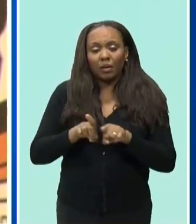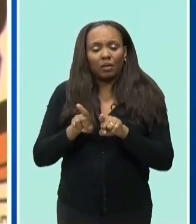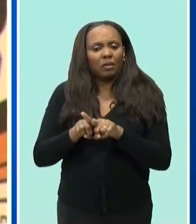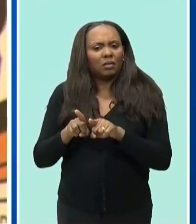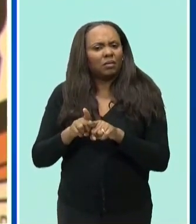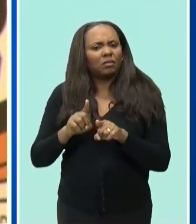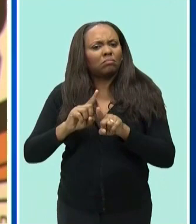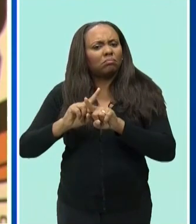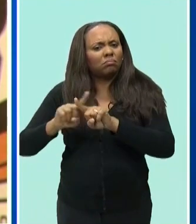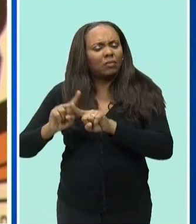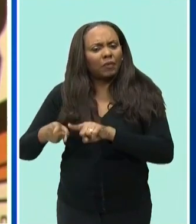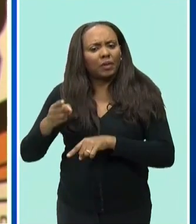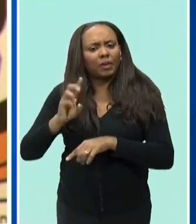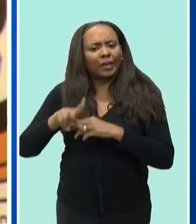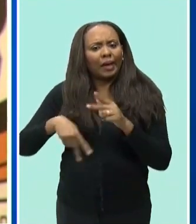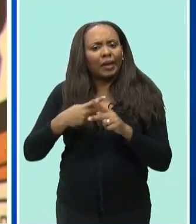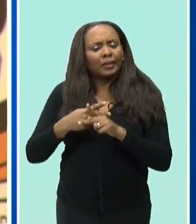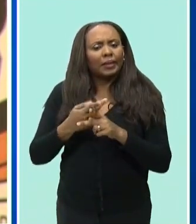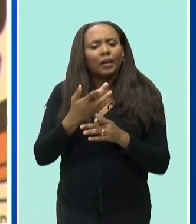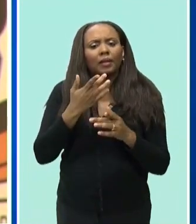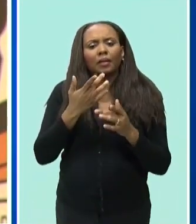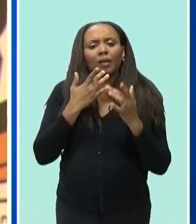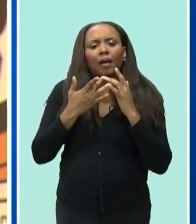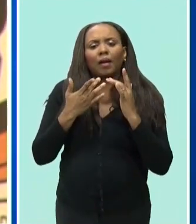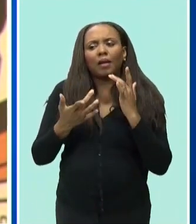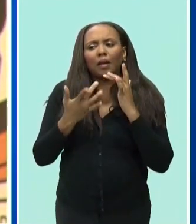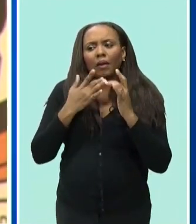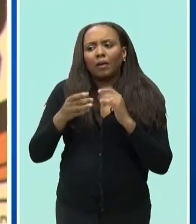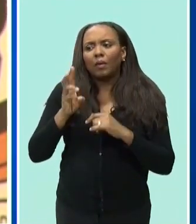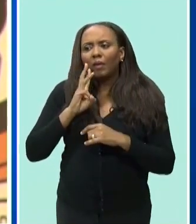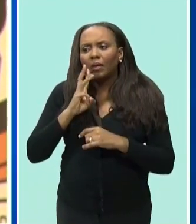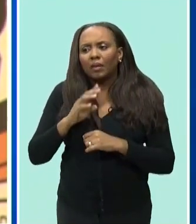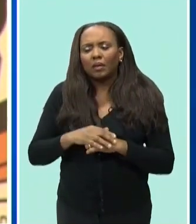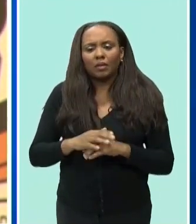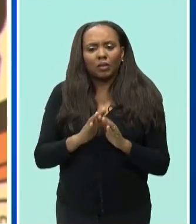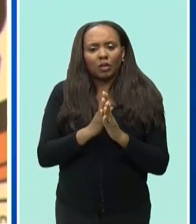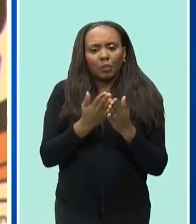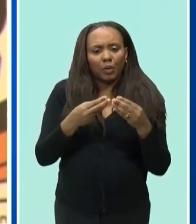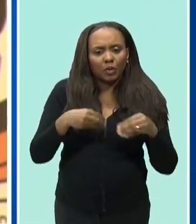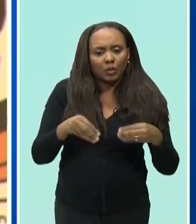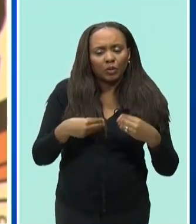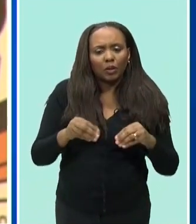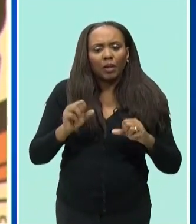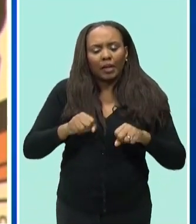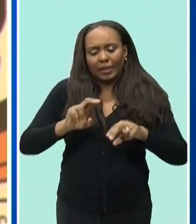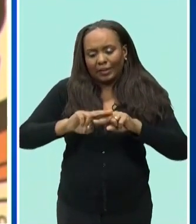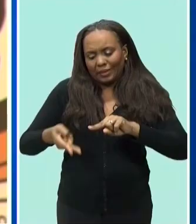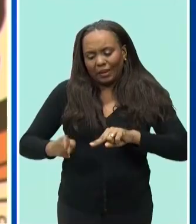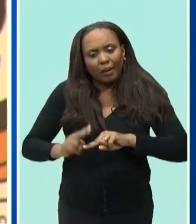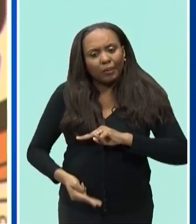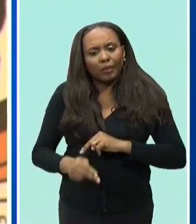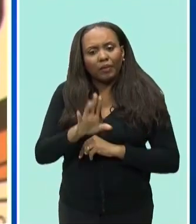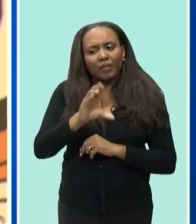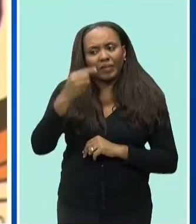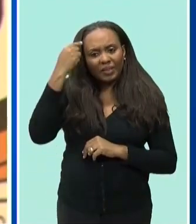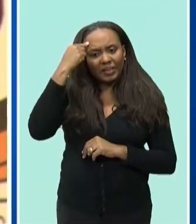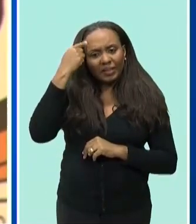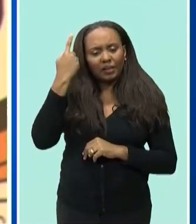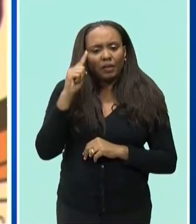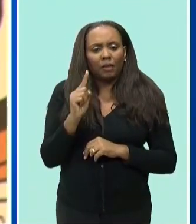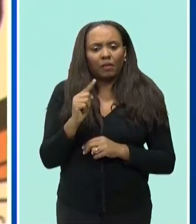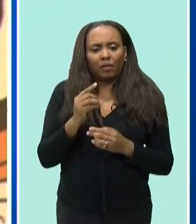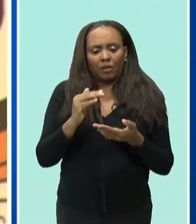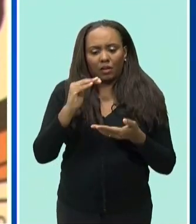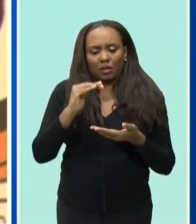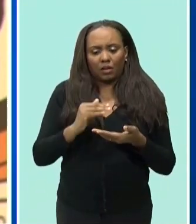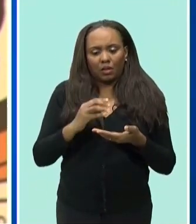is located just down from Science, is also supporting today by selling water 50 cents of a discount of 50 cents on each small, medium,